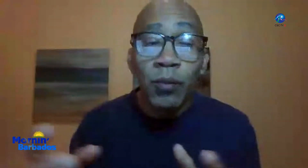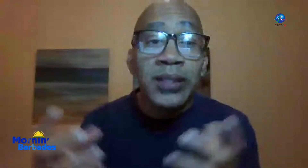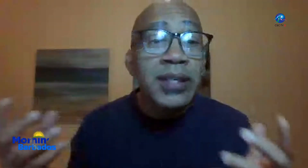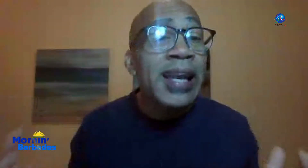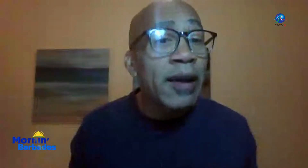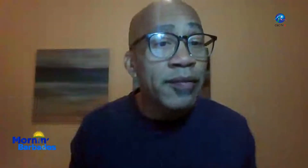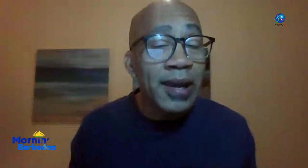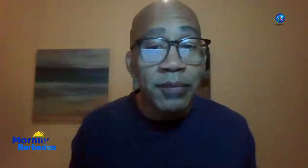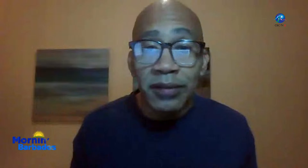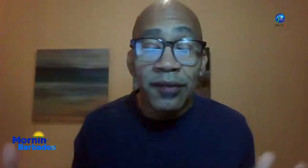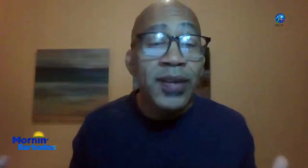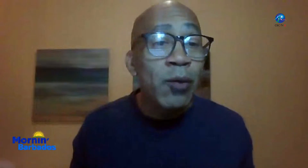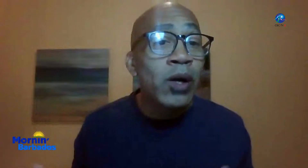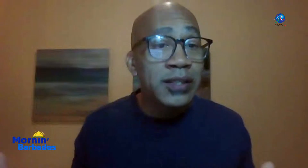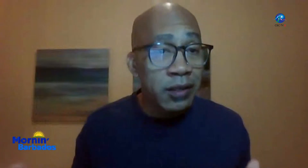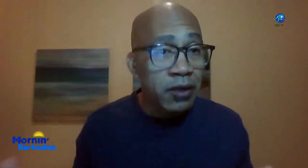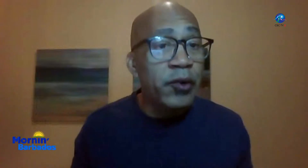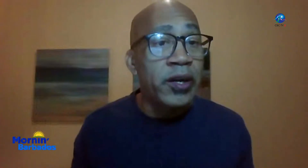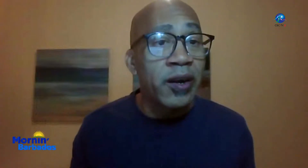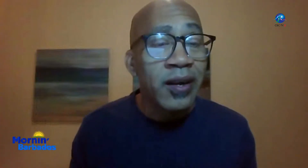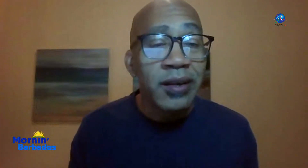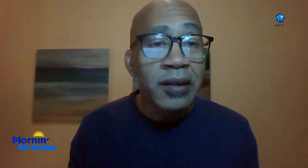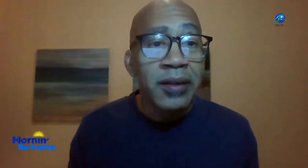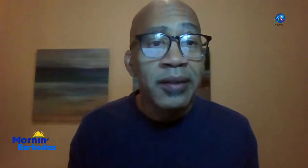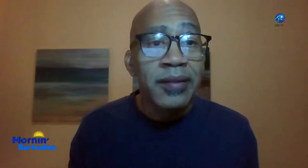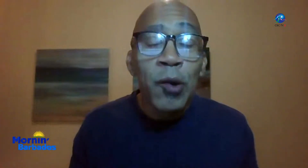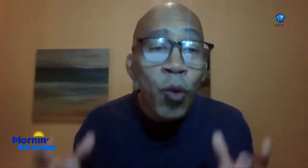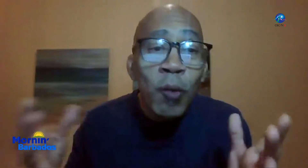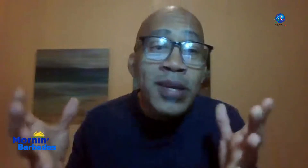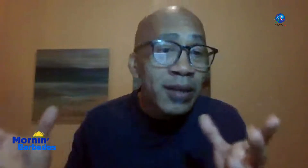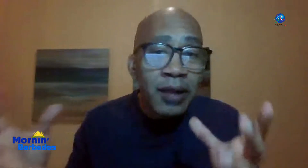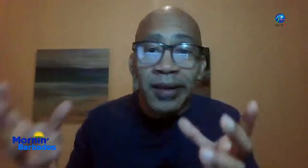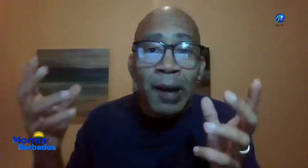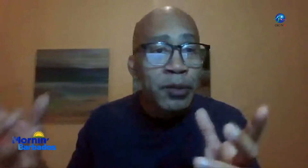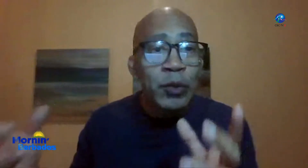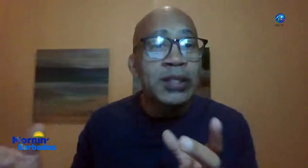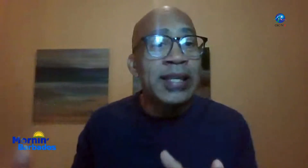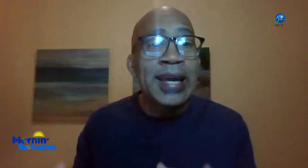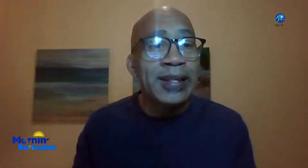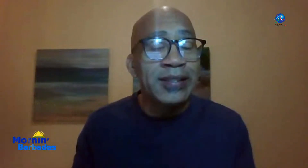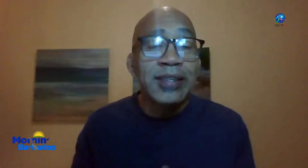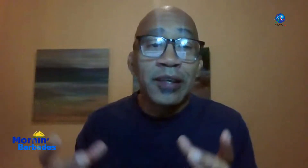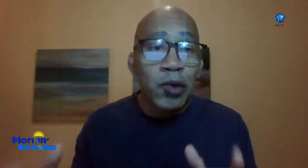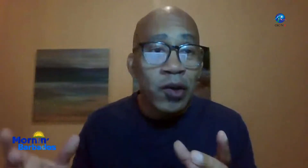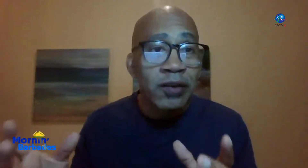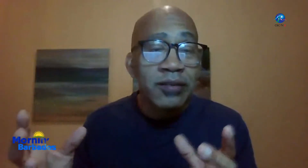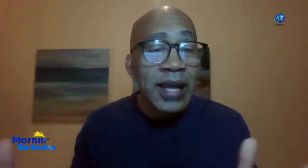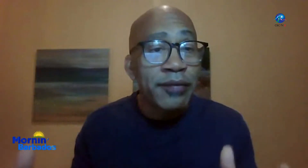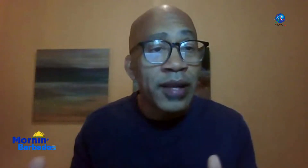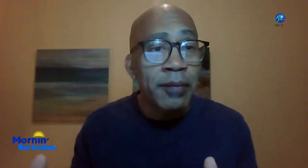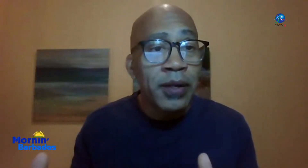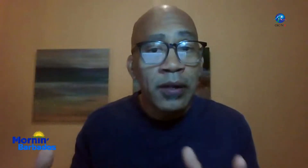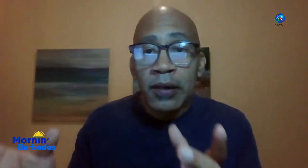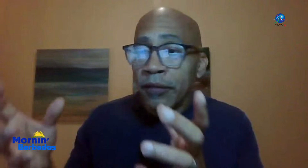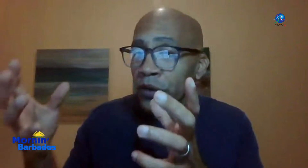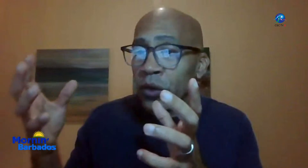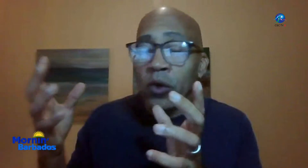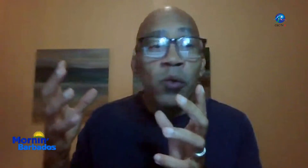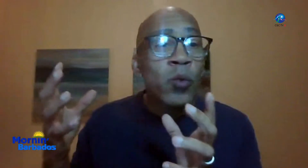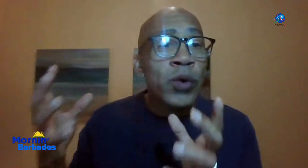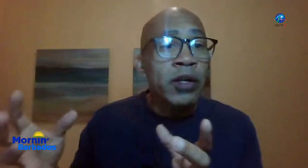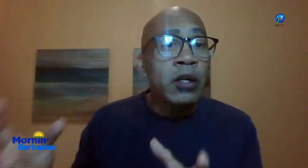along once in a lifetime, definitely once in a career. There won't be another opportunity like this in our